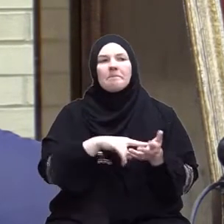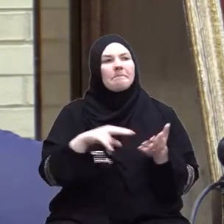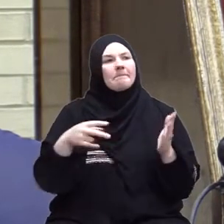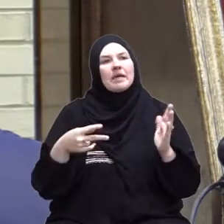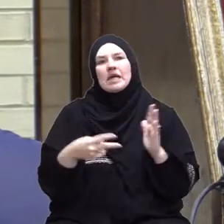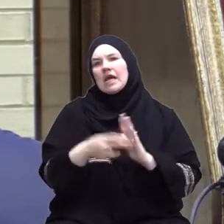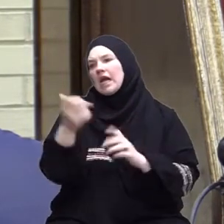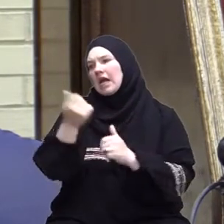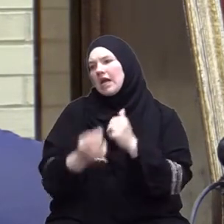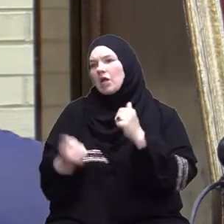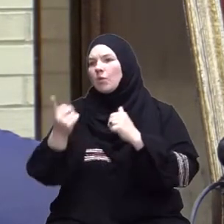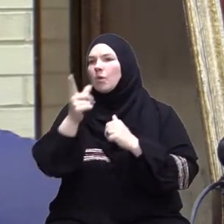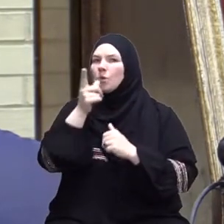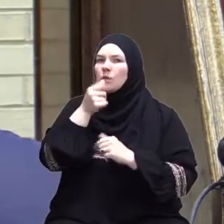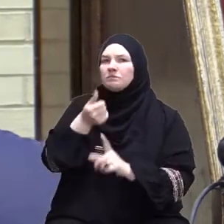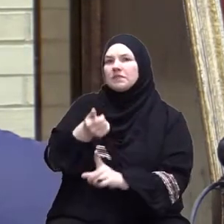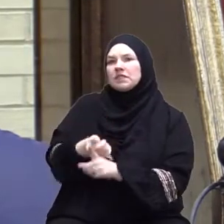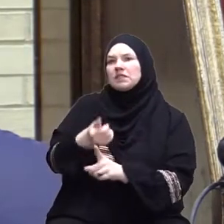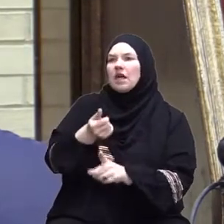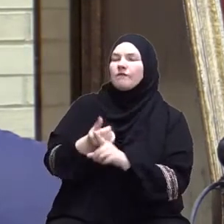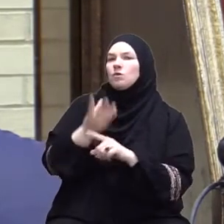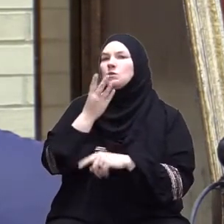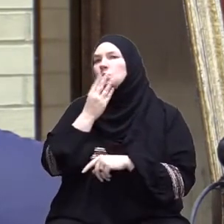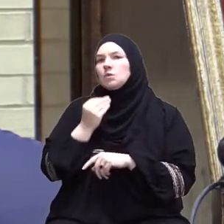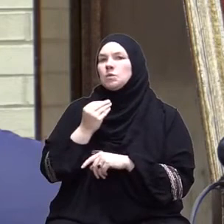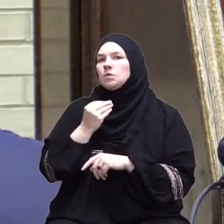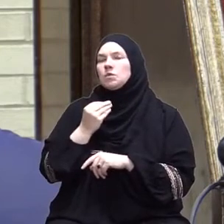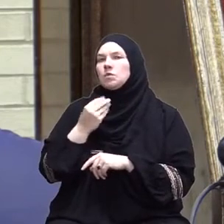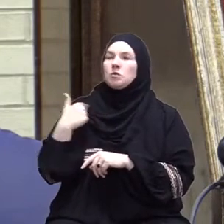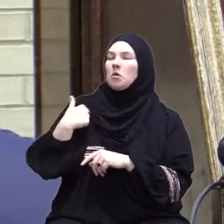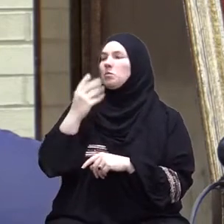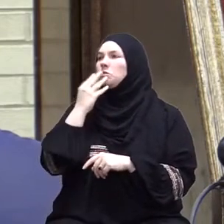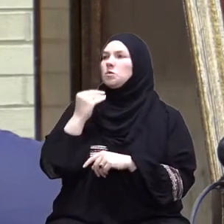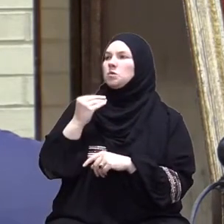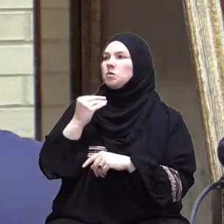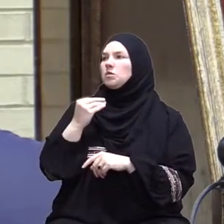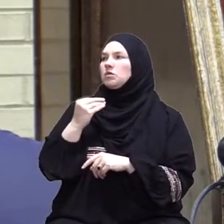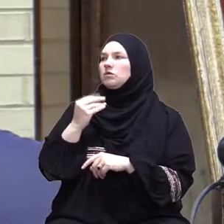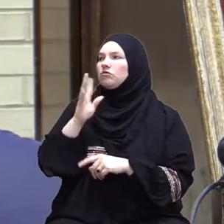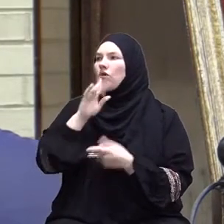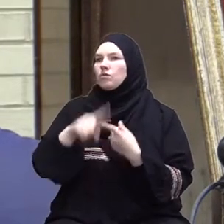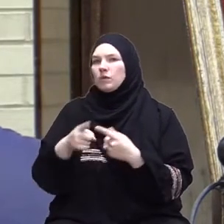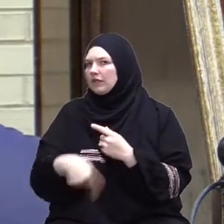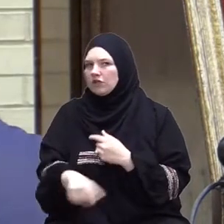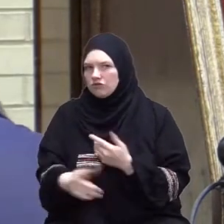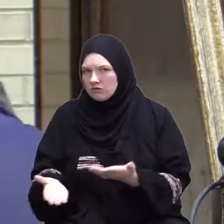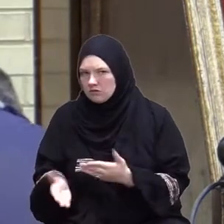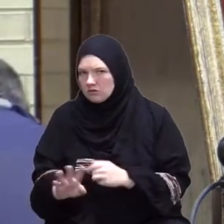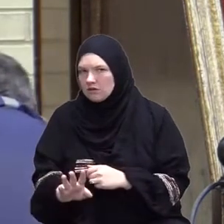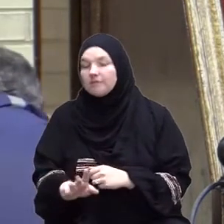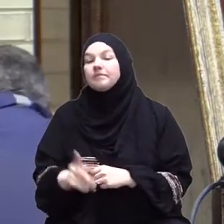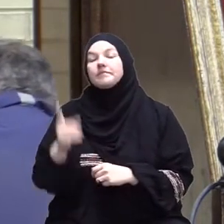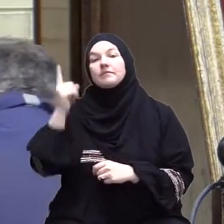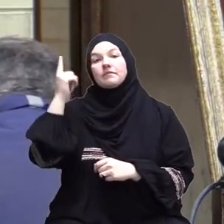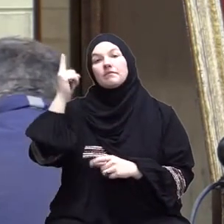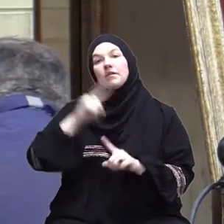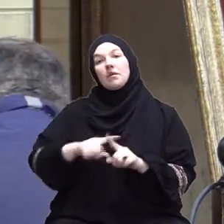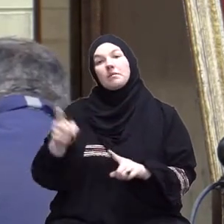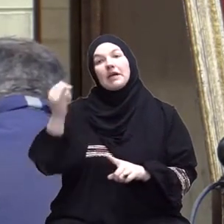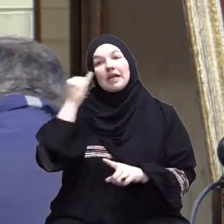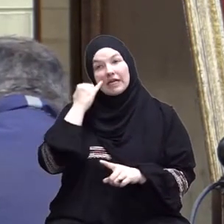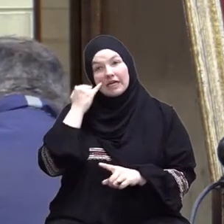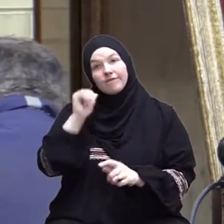that anyone who claims to be a Jew is addressed here. But if they claim to